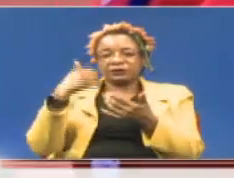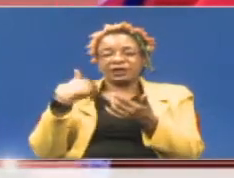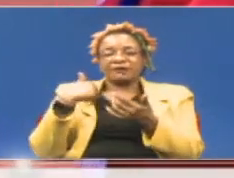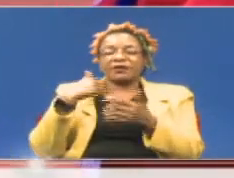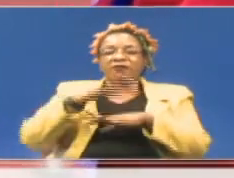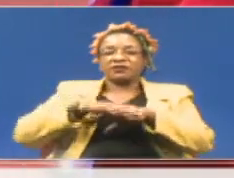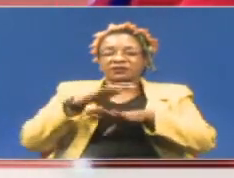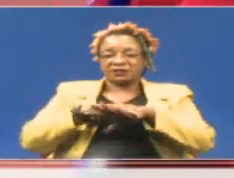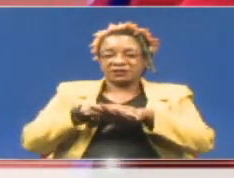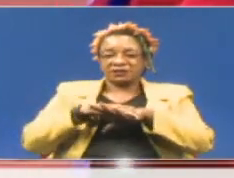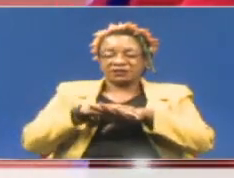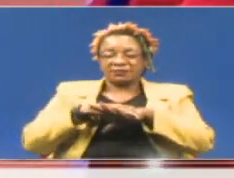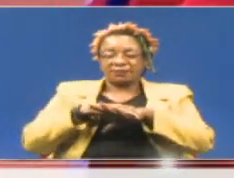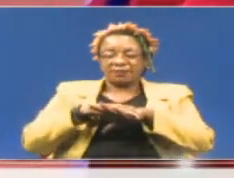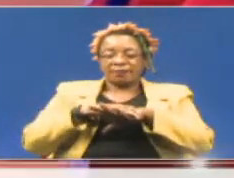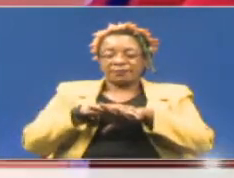great